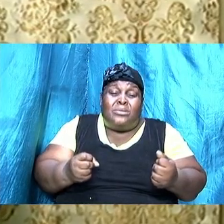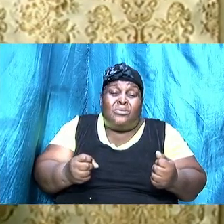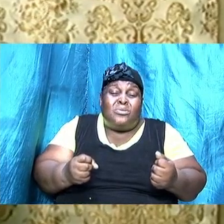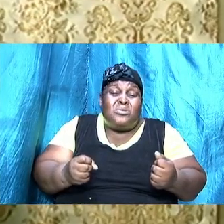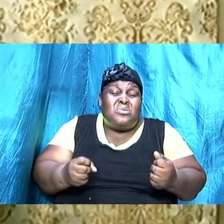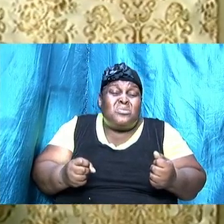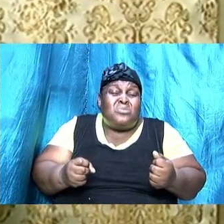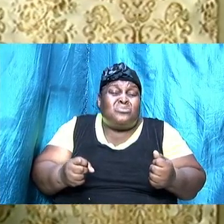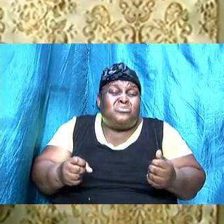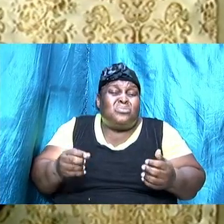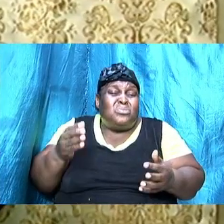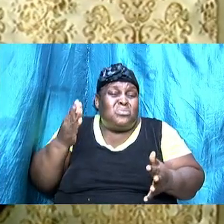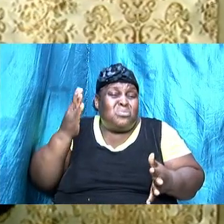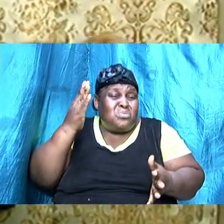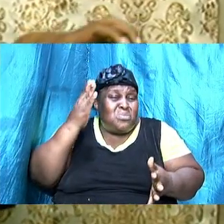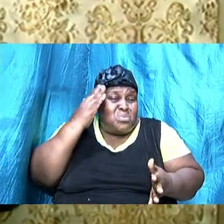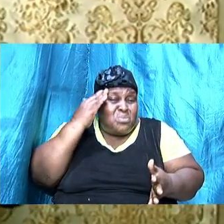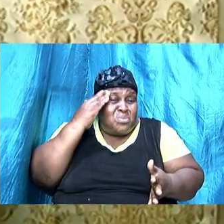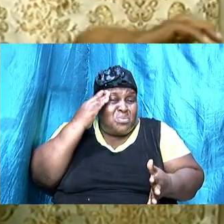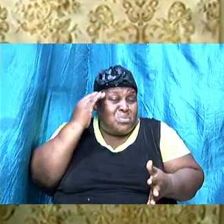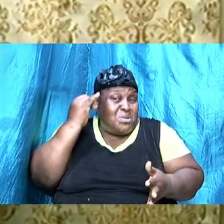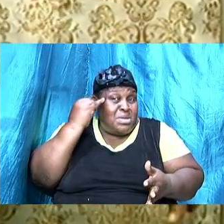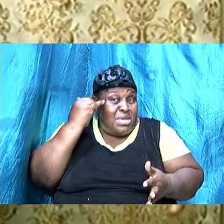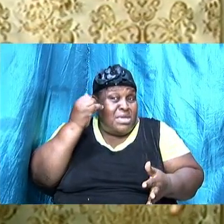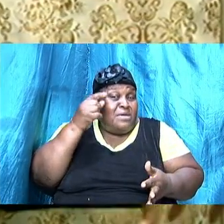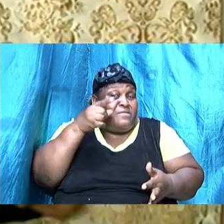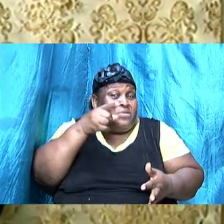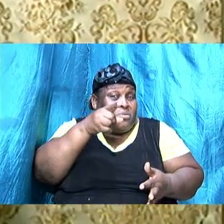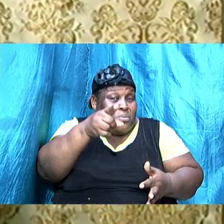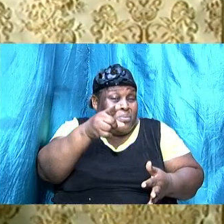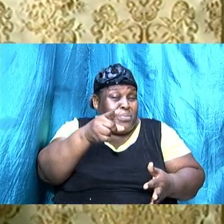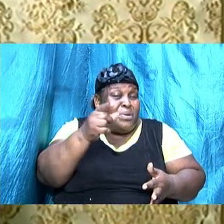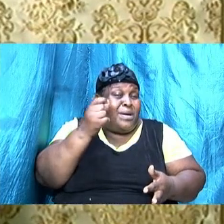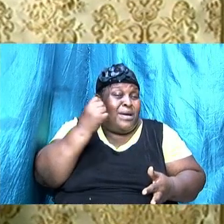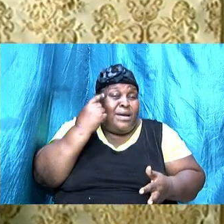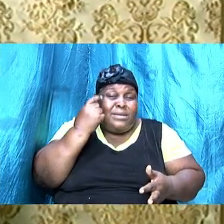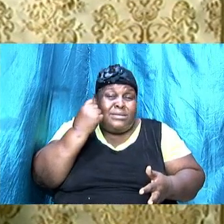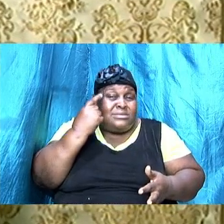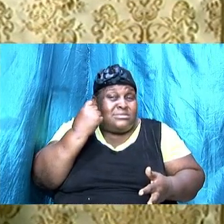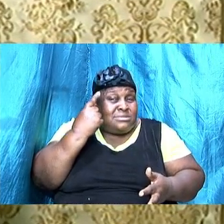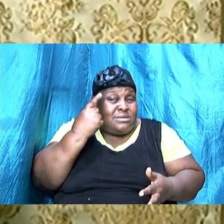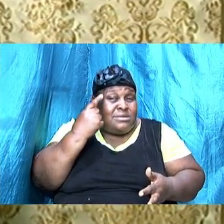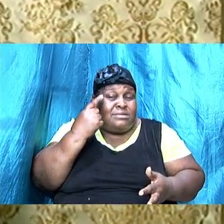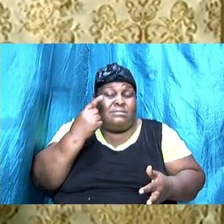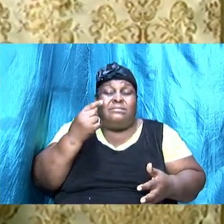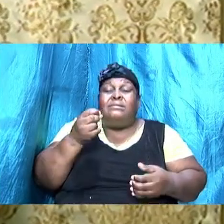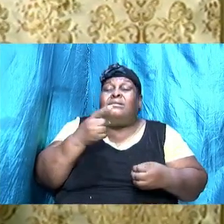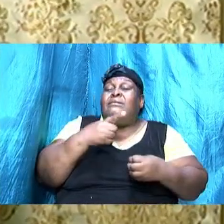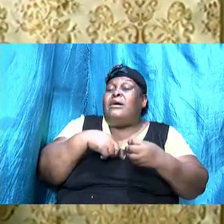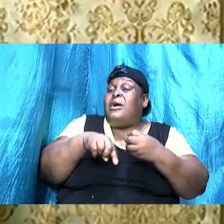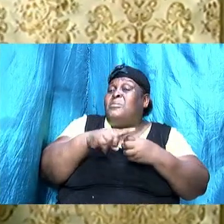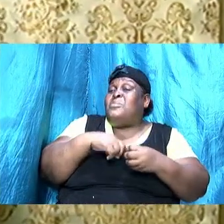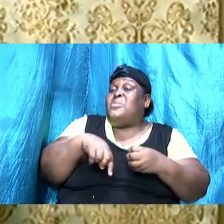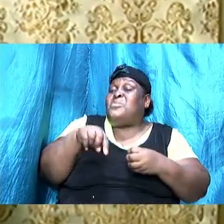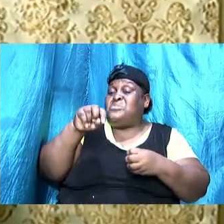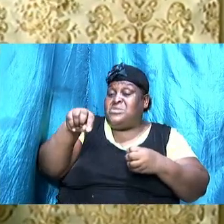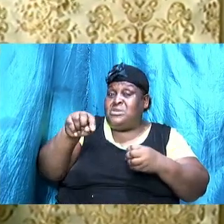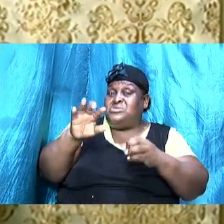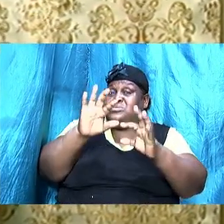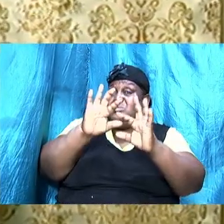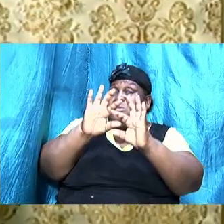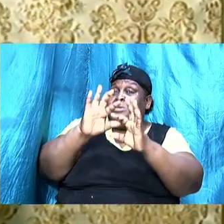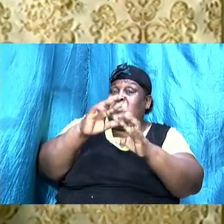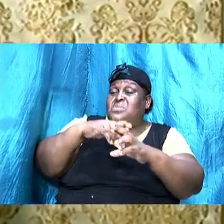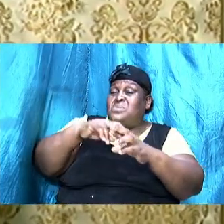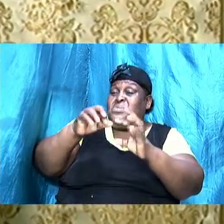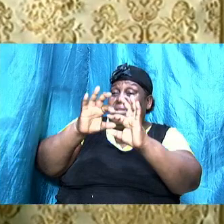the saints, because there are real issues occurring in life and in our relationships. But